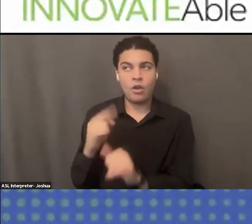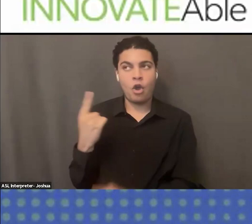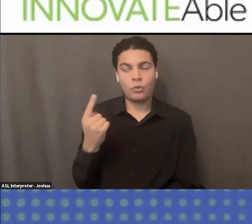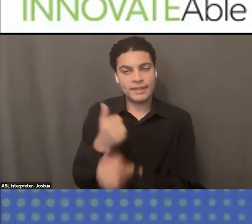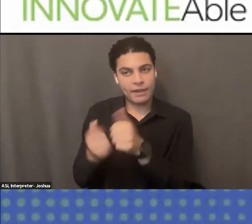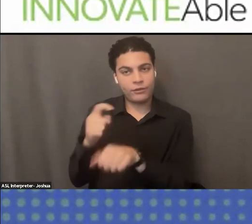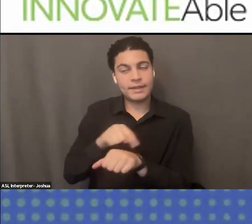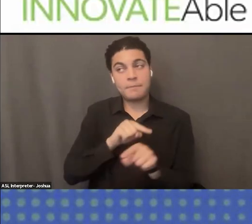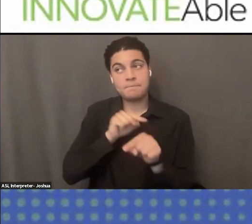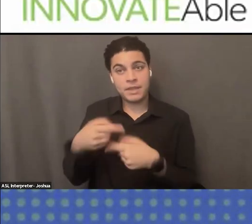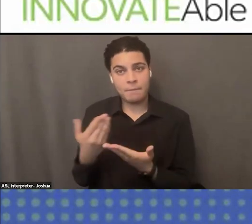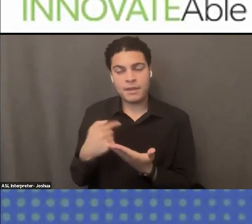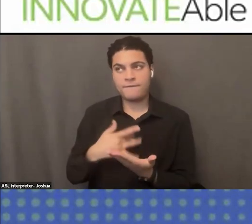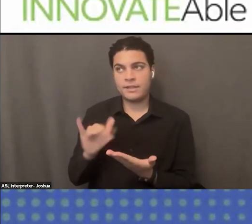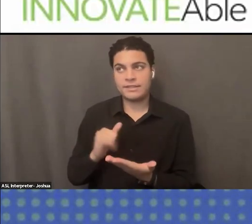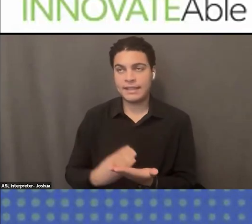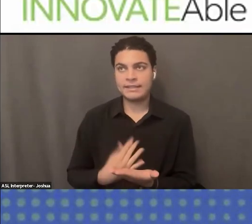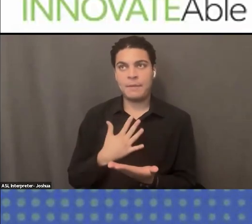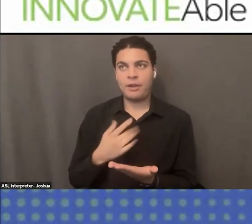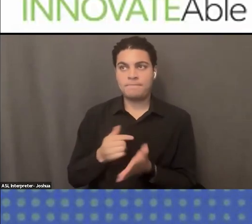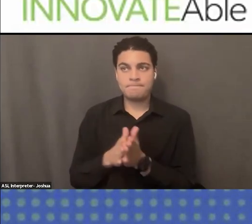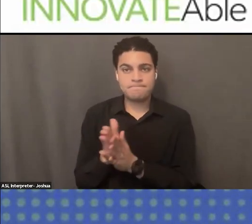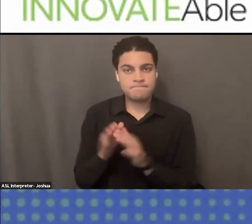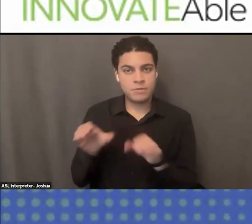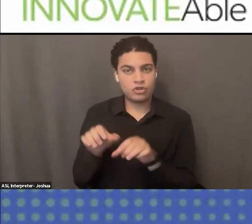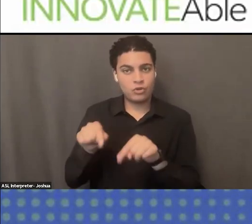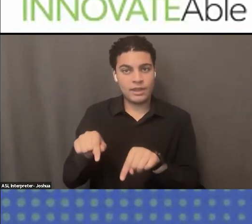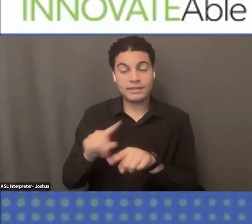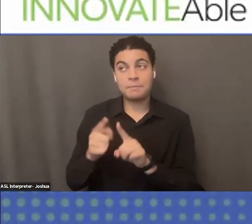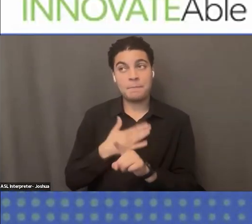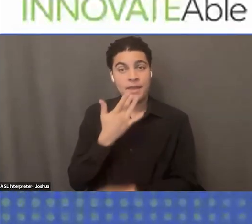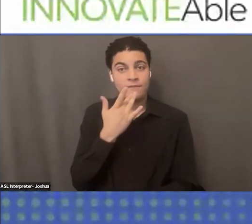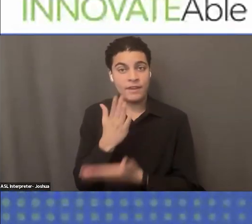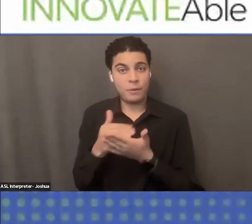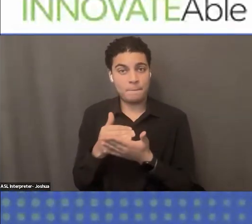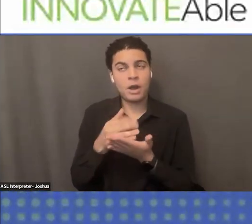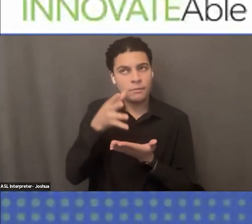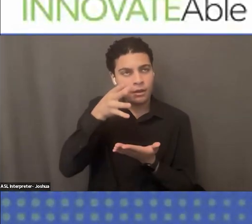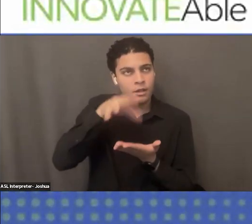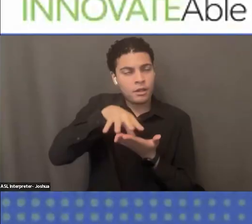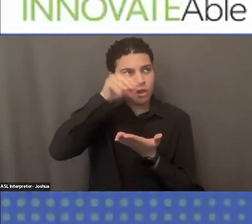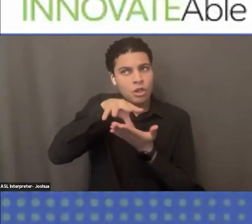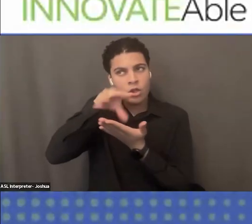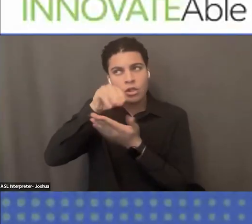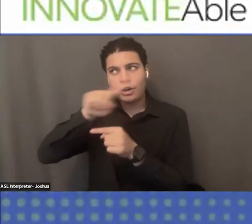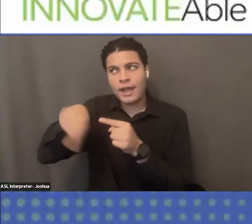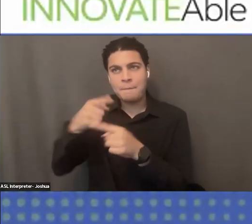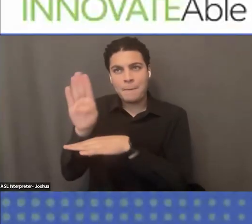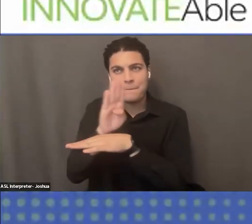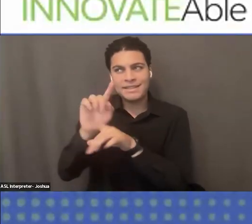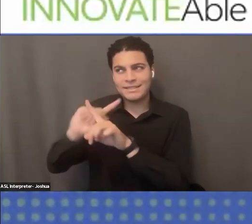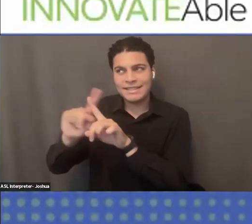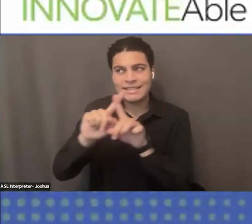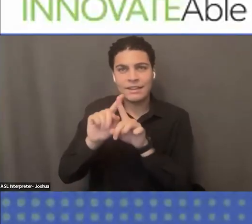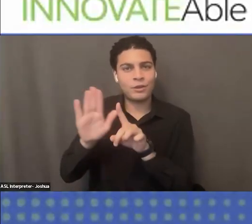and encouraging to do it. But one of my favorite parts is learning about these different businesses and the products that they offer.